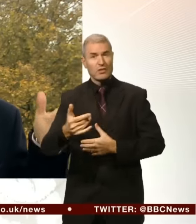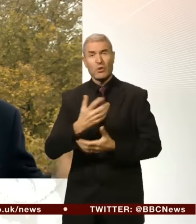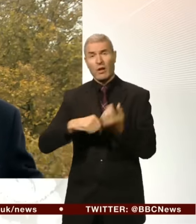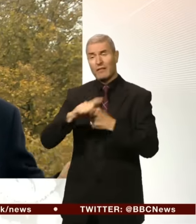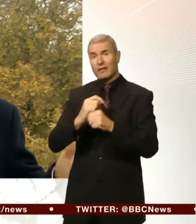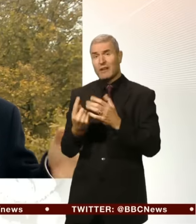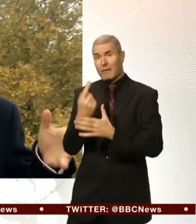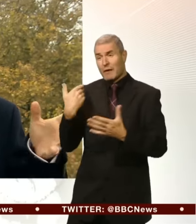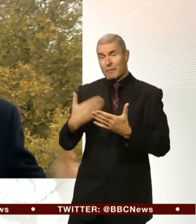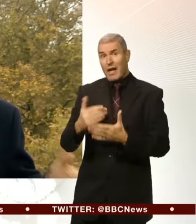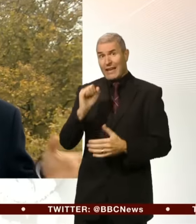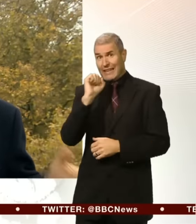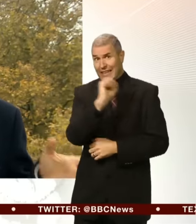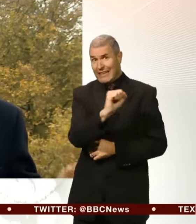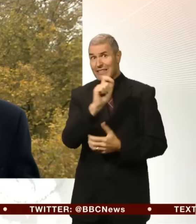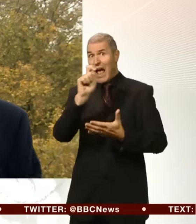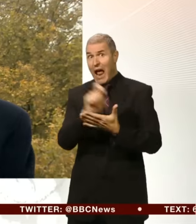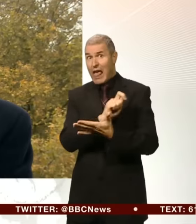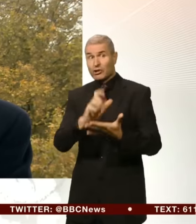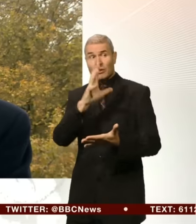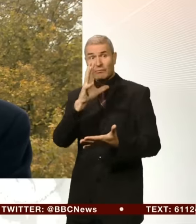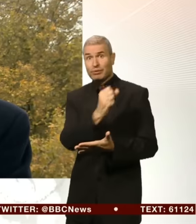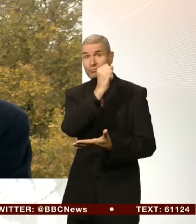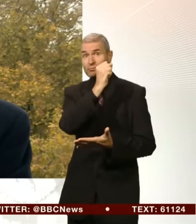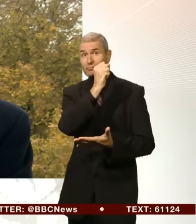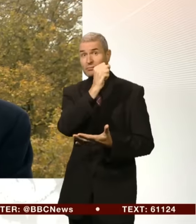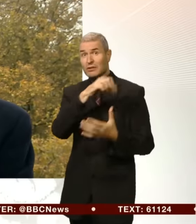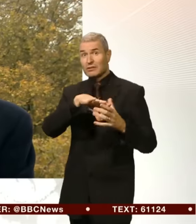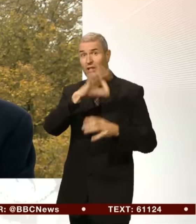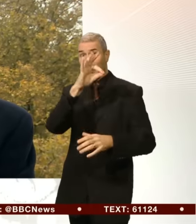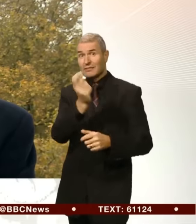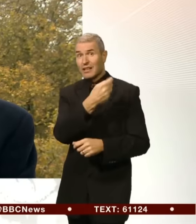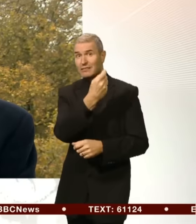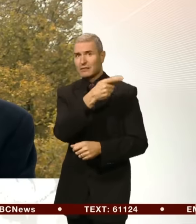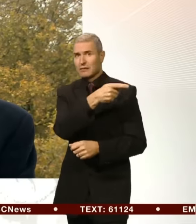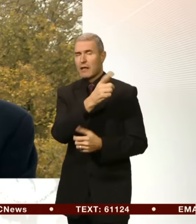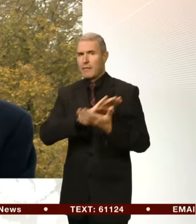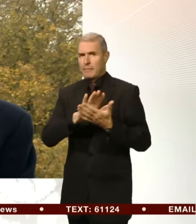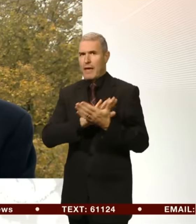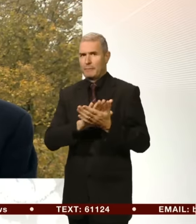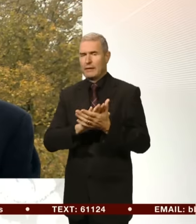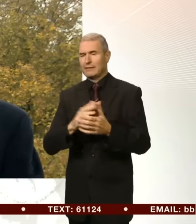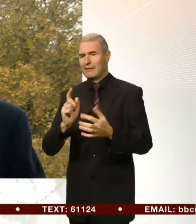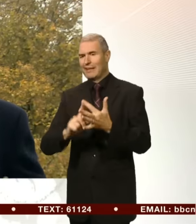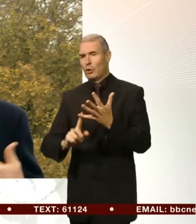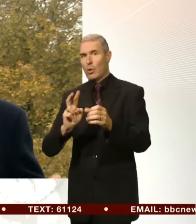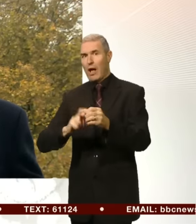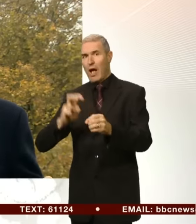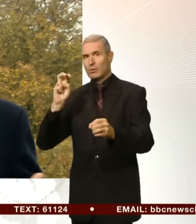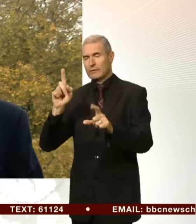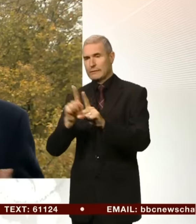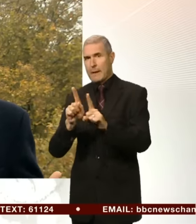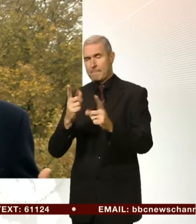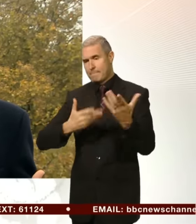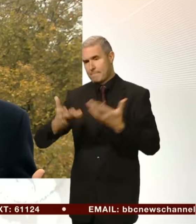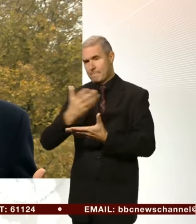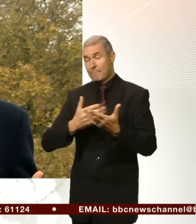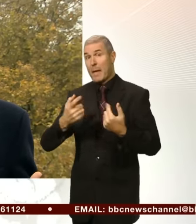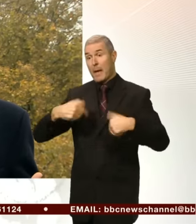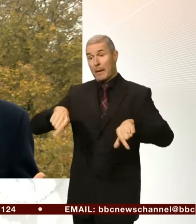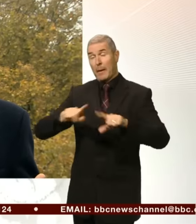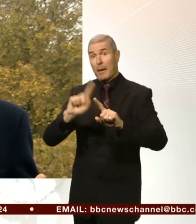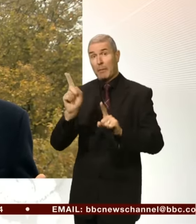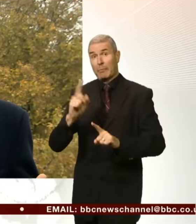brought about his election success are precisely the same things that fueled the Brexit referendum, a sense that people were